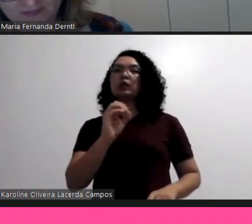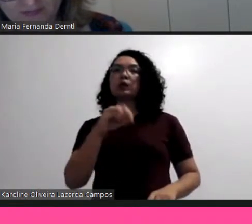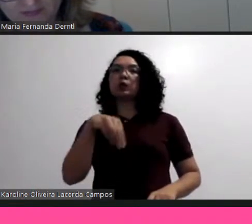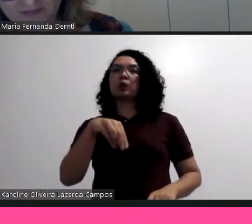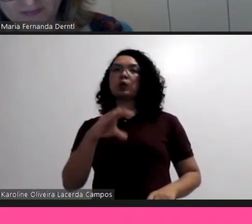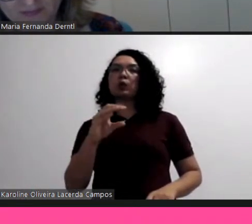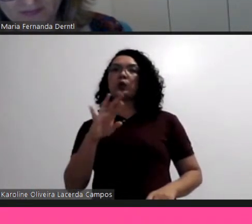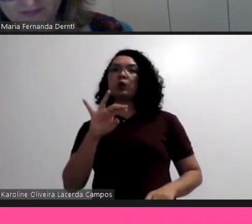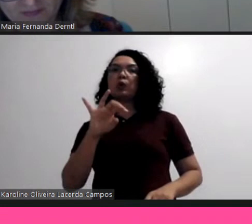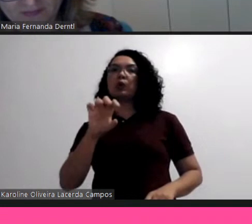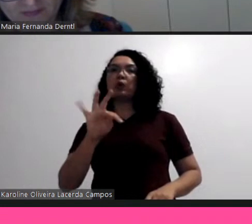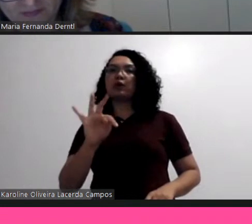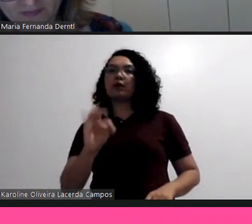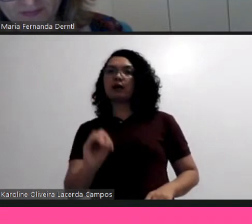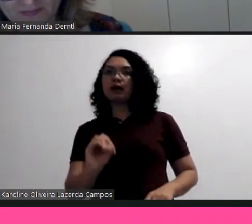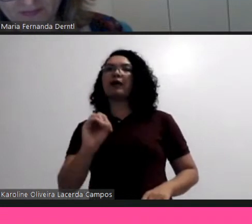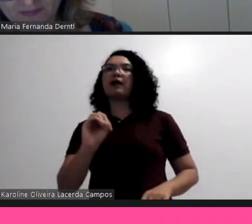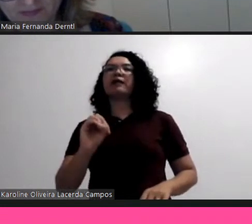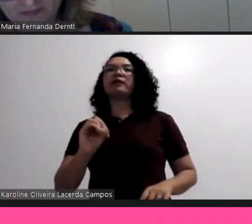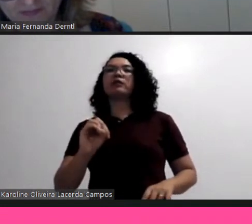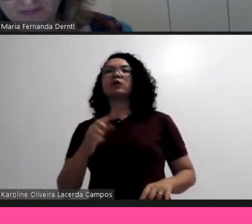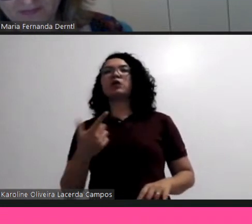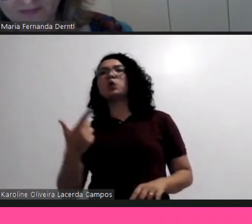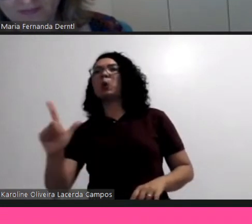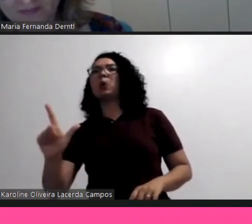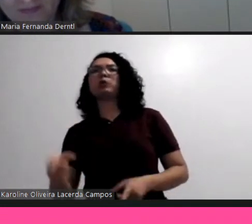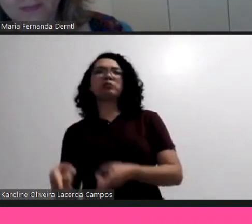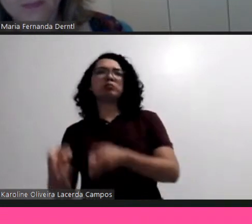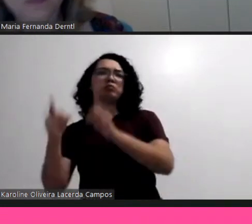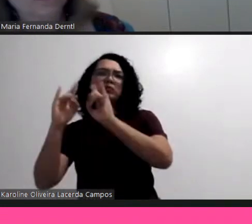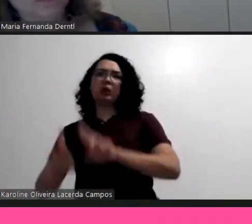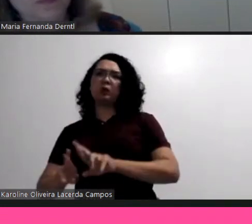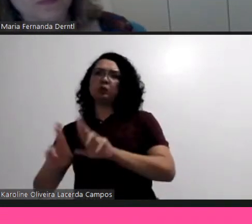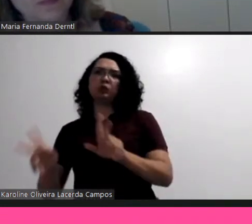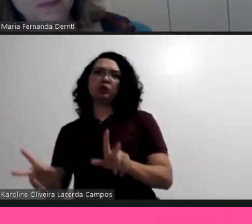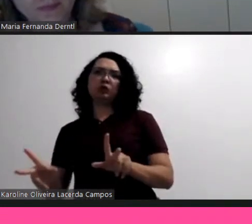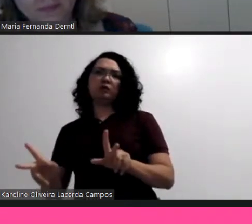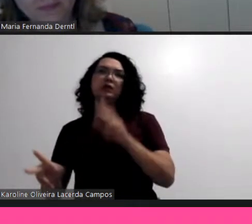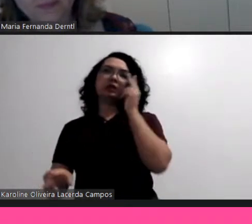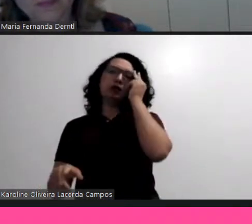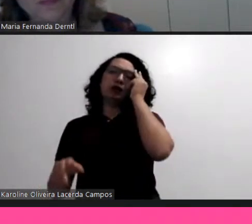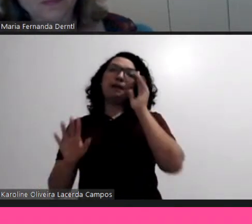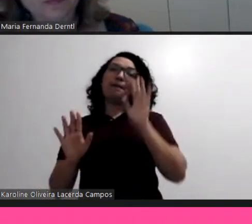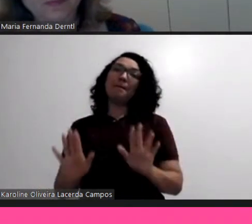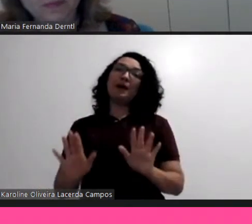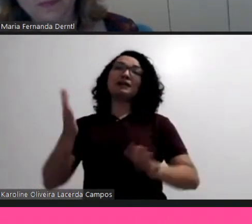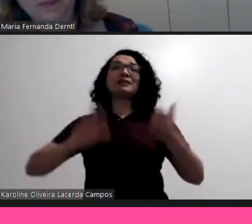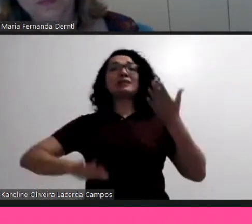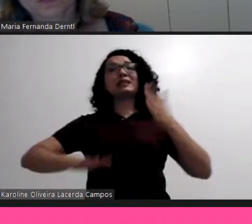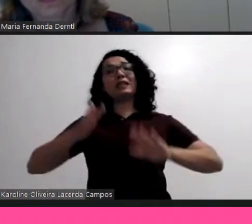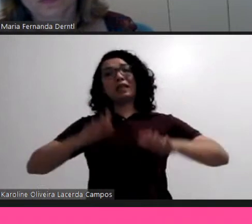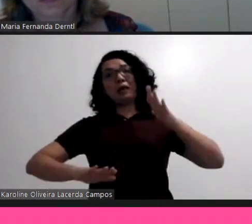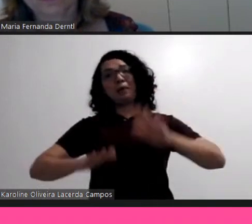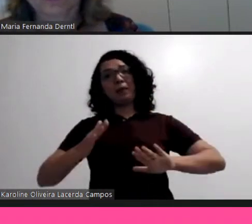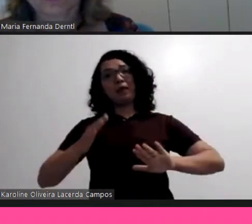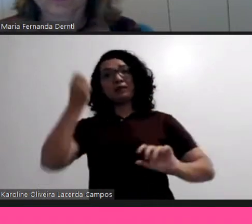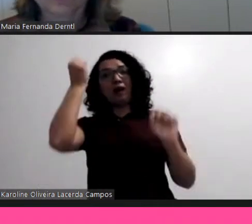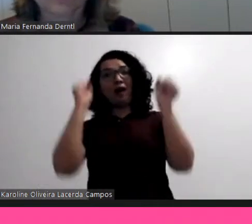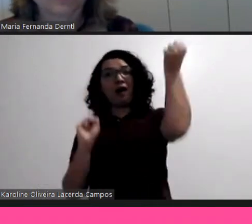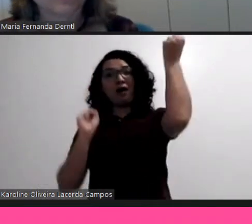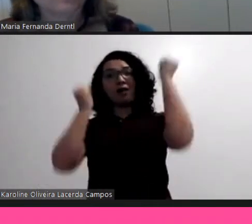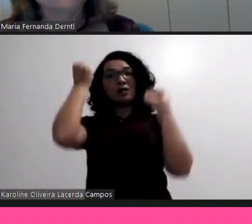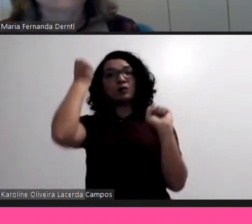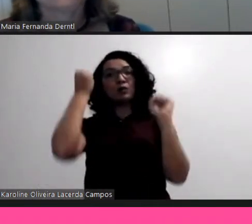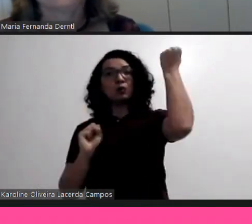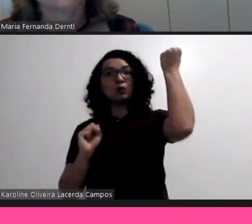with a very labor-intensive building industry, very heavy use of brick, and